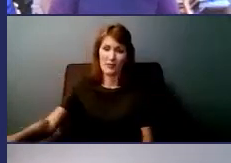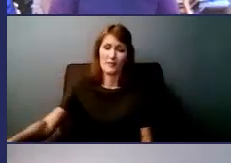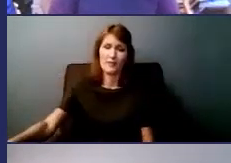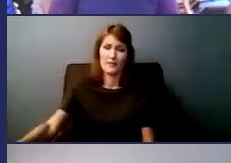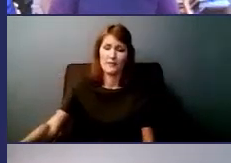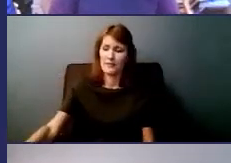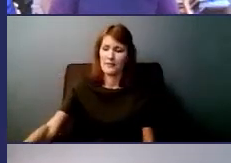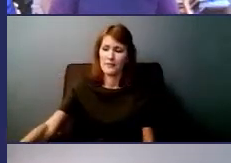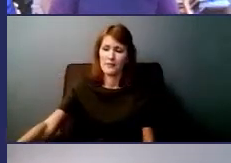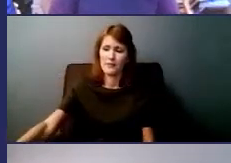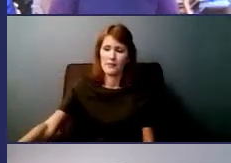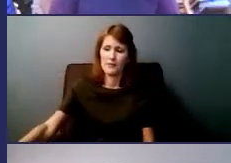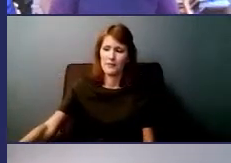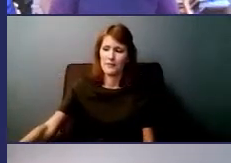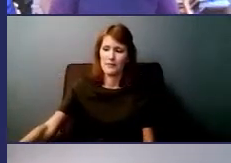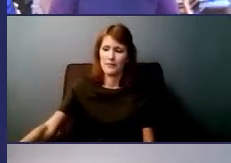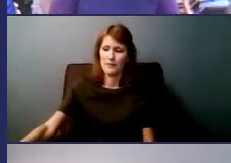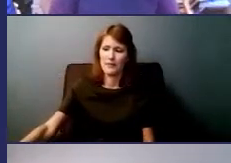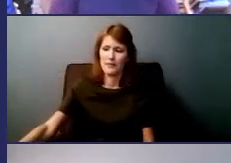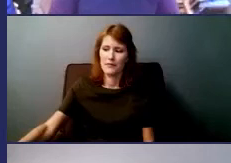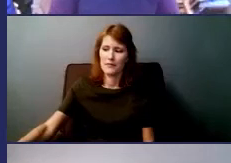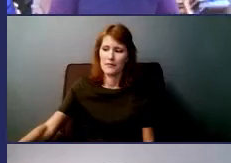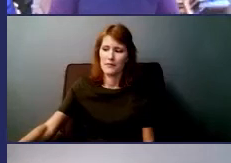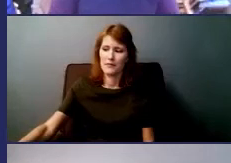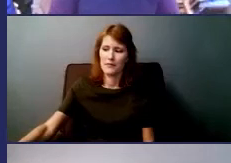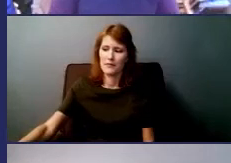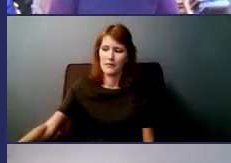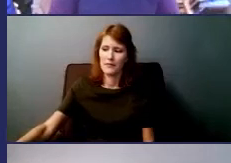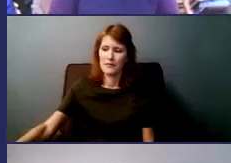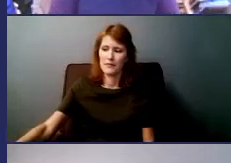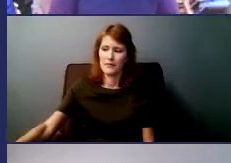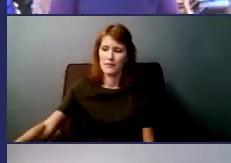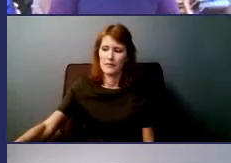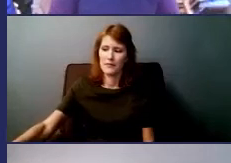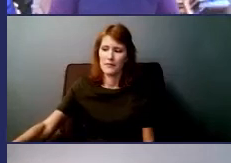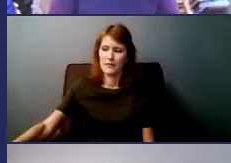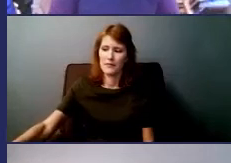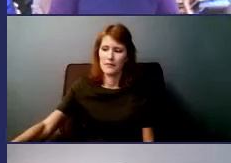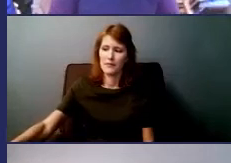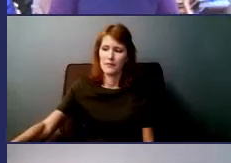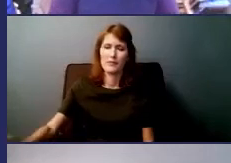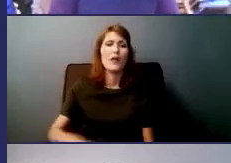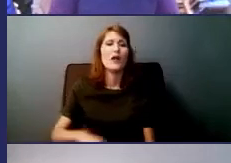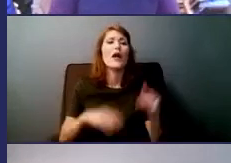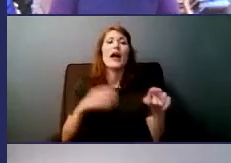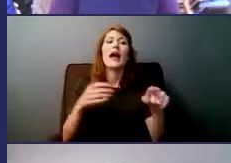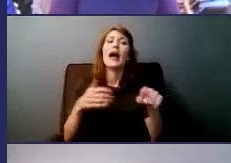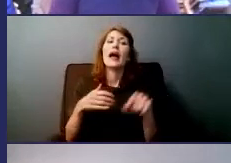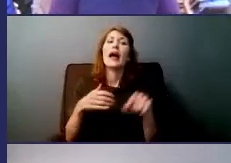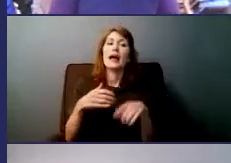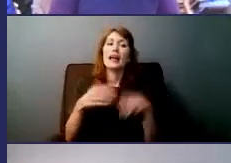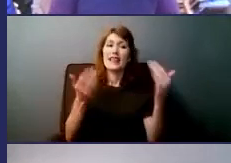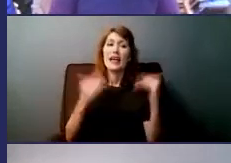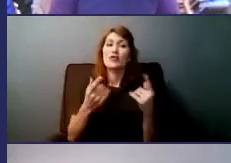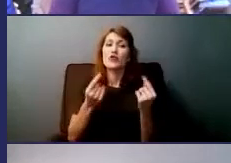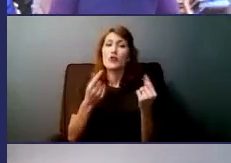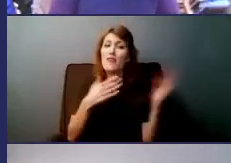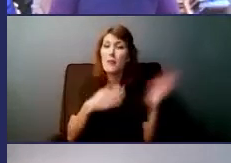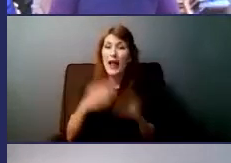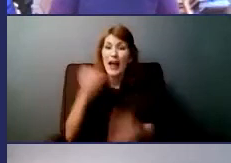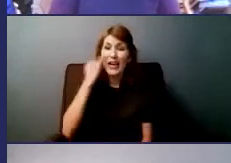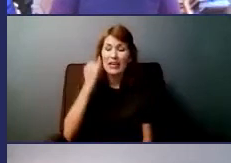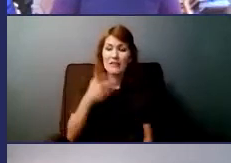Next, create a decision tree for what happens if something goes wrong, if a speaker cannot make an appearance, if